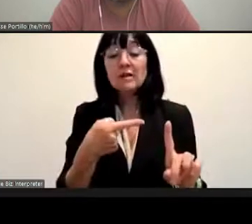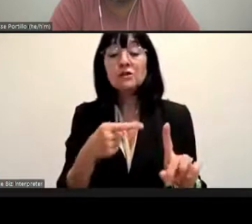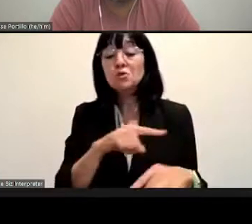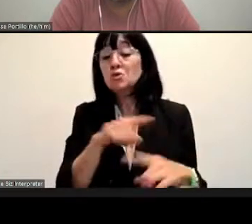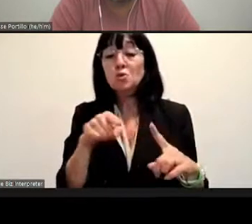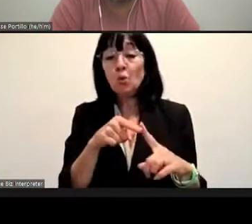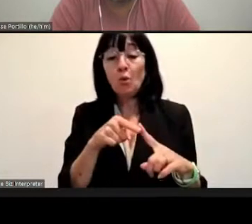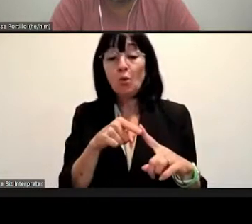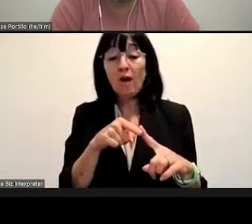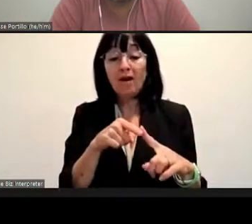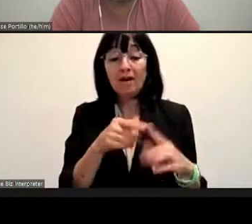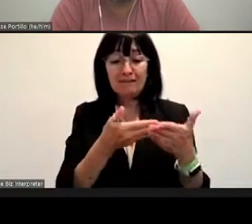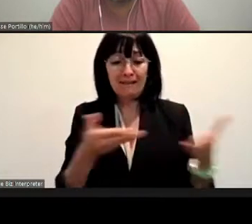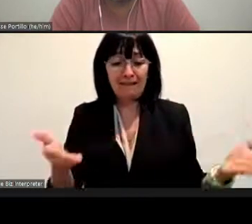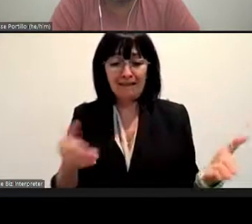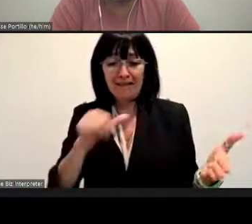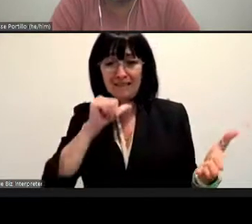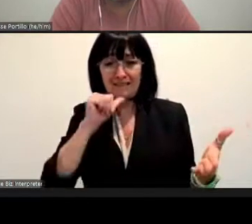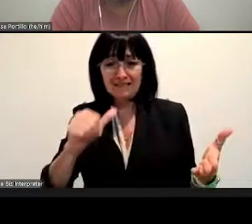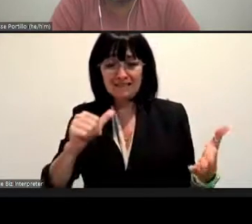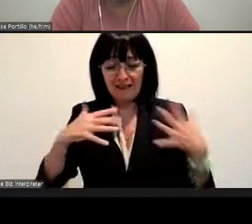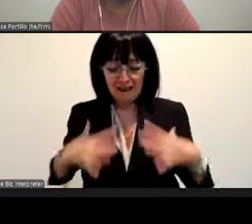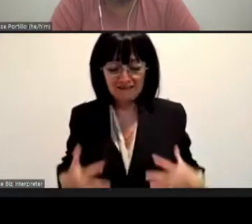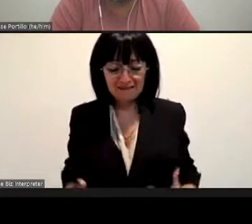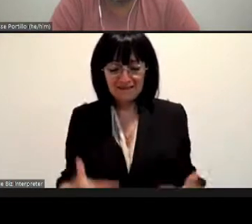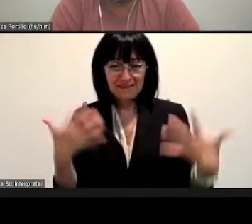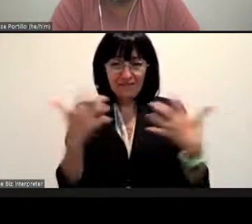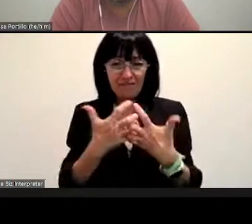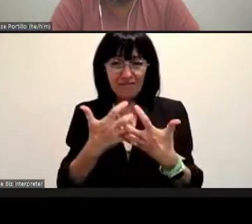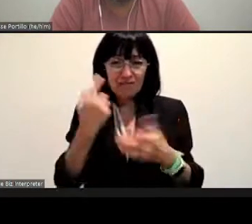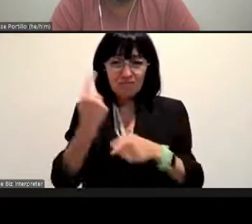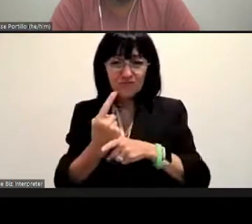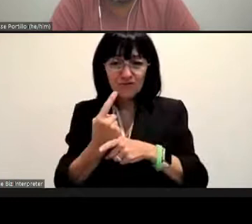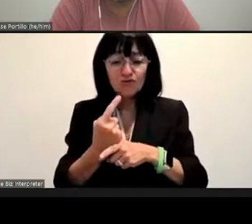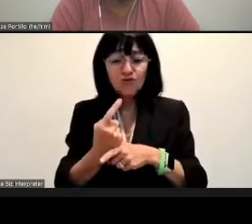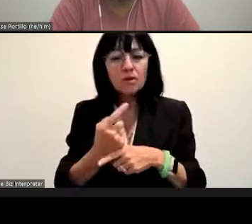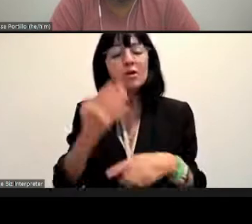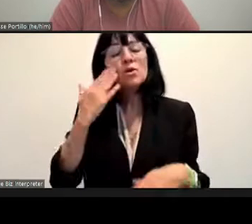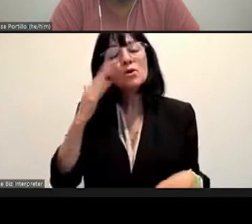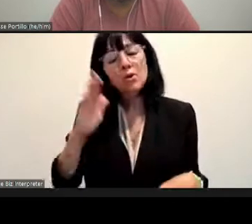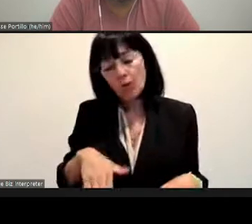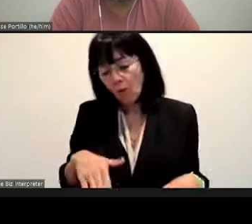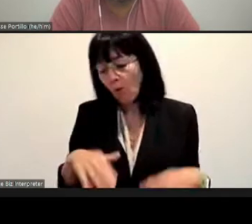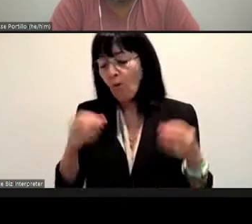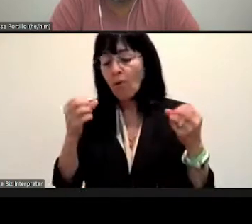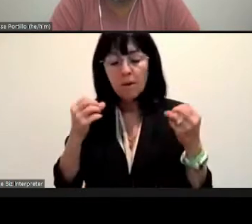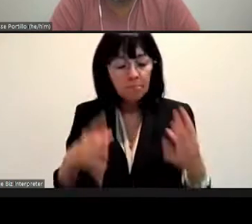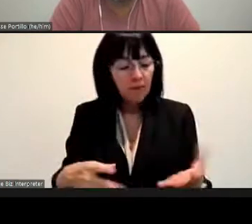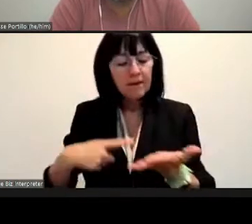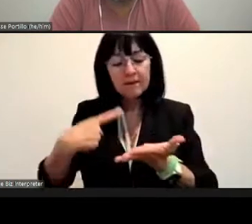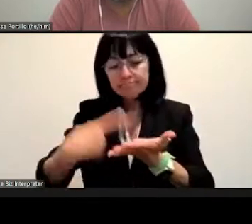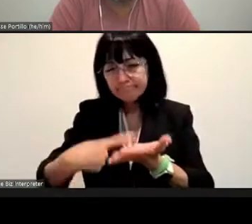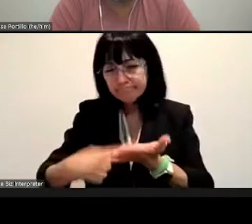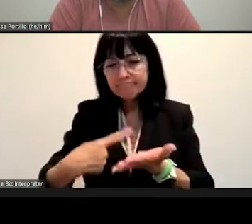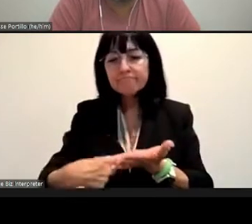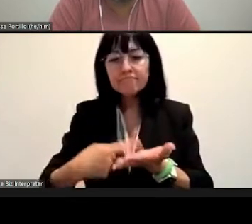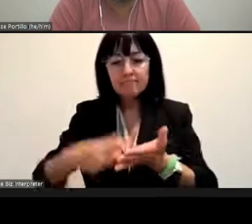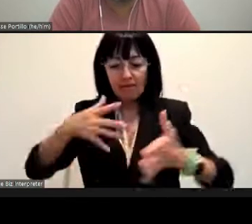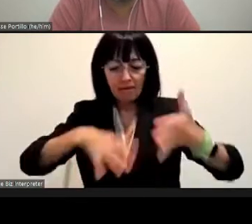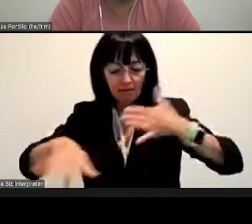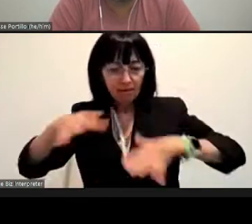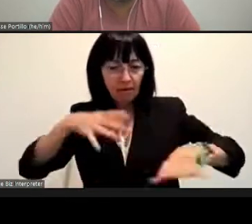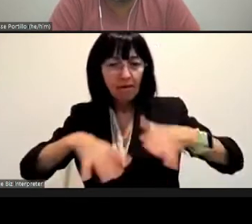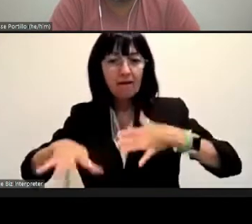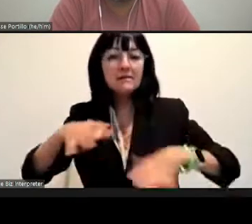fitting, I know there's lots of costume like conversations we've had about this, the ways in which we can talk about how when something